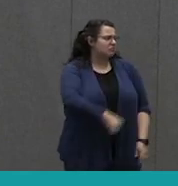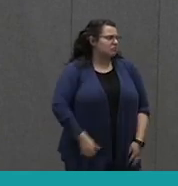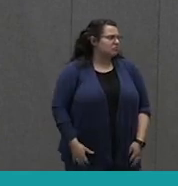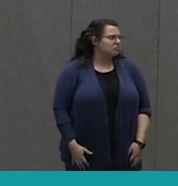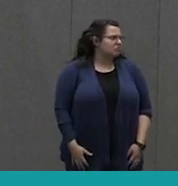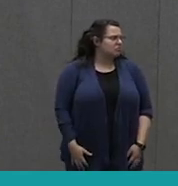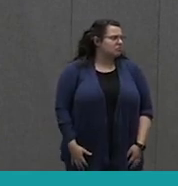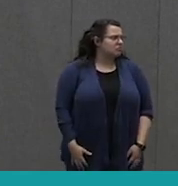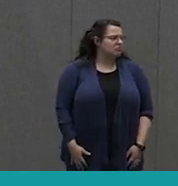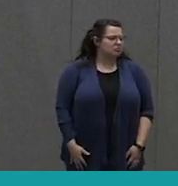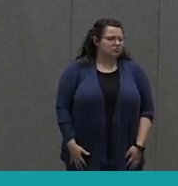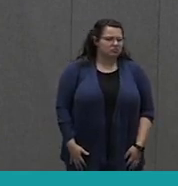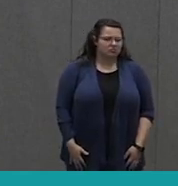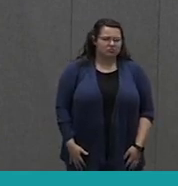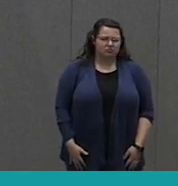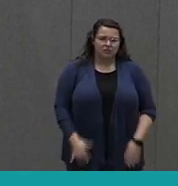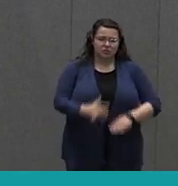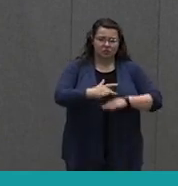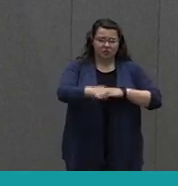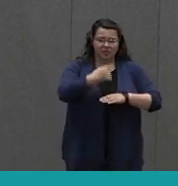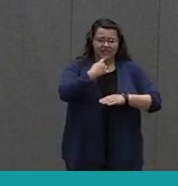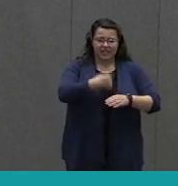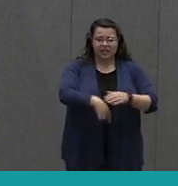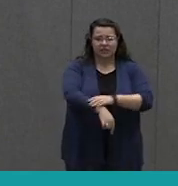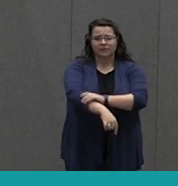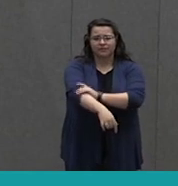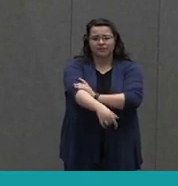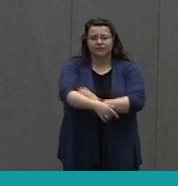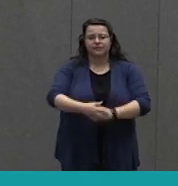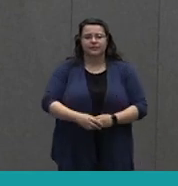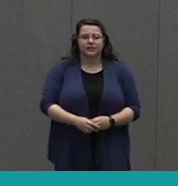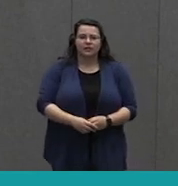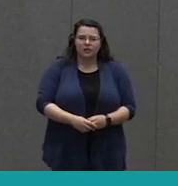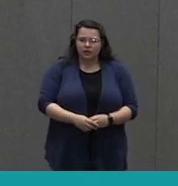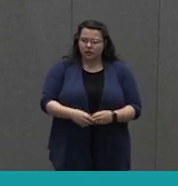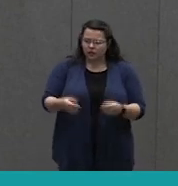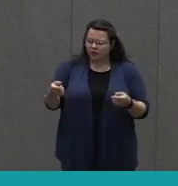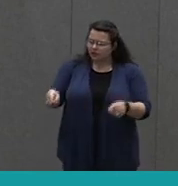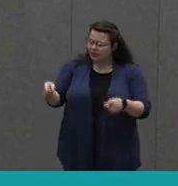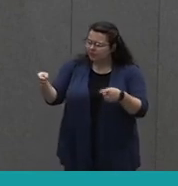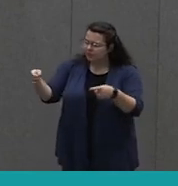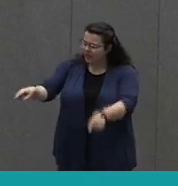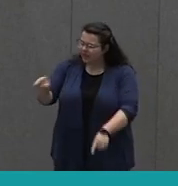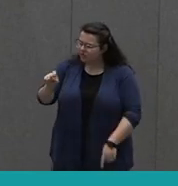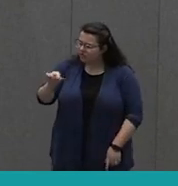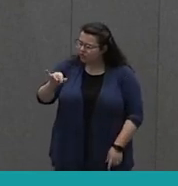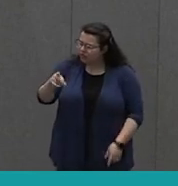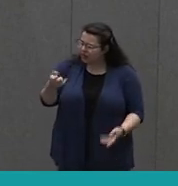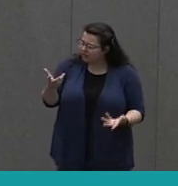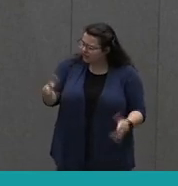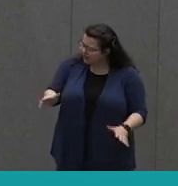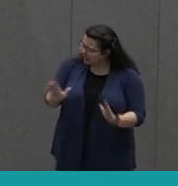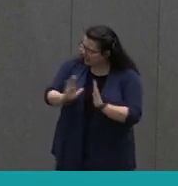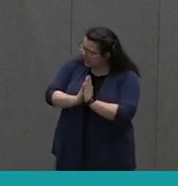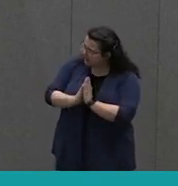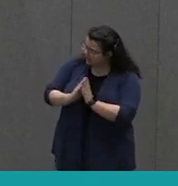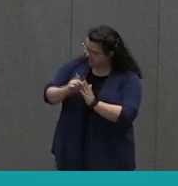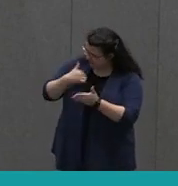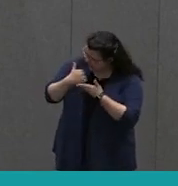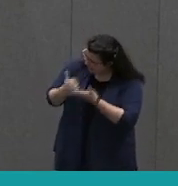very, very rudely. What's the matter? said Stripe. I mean, Can I help